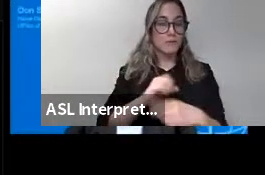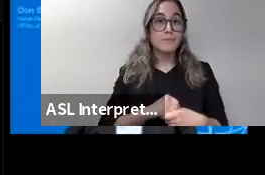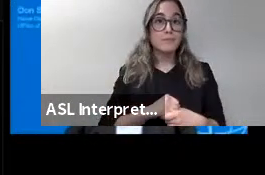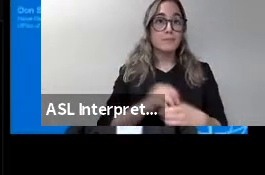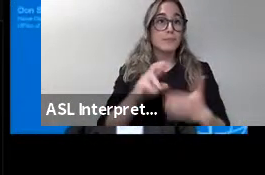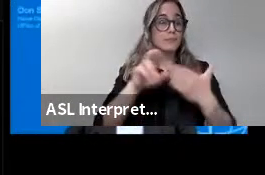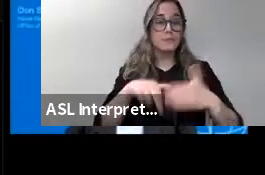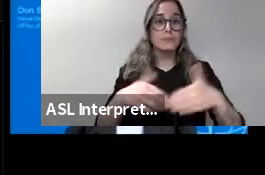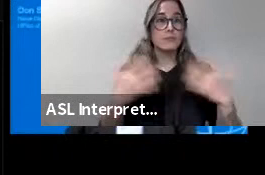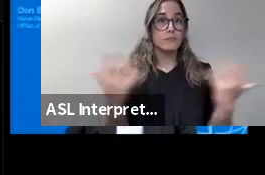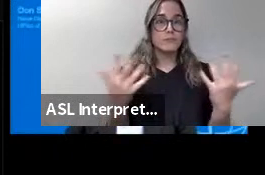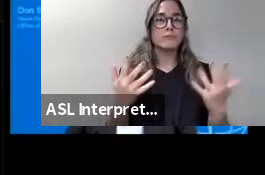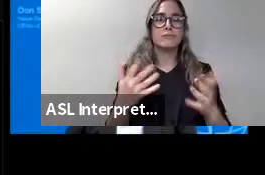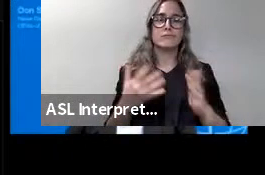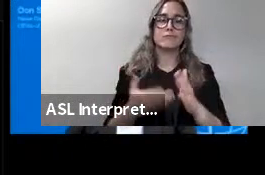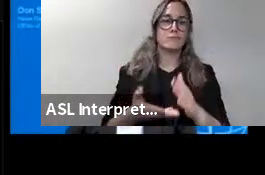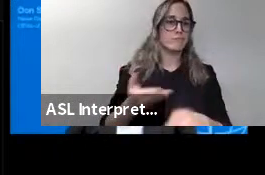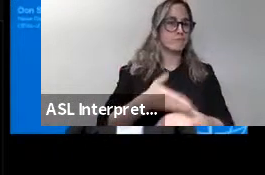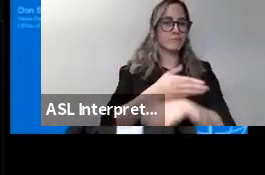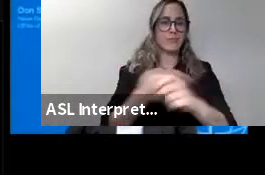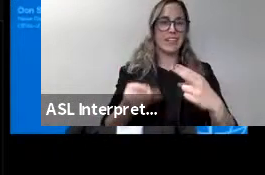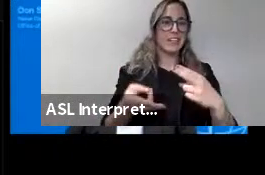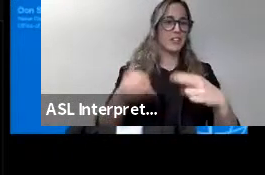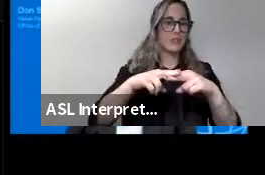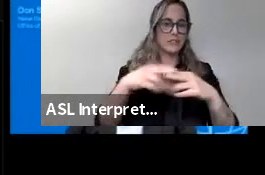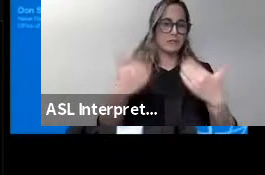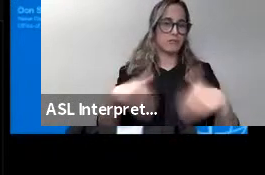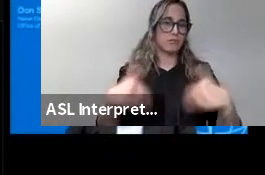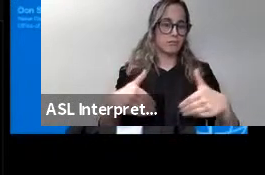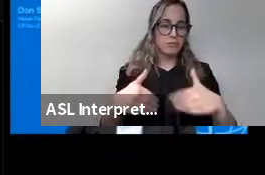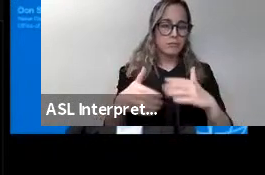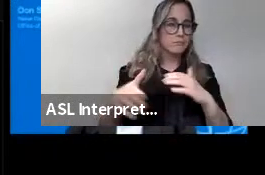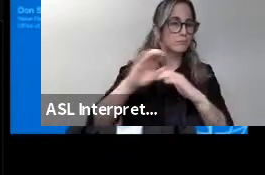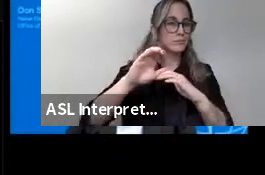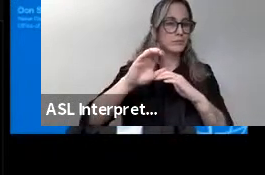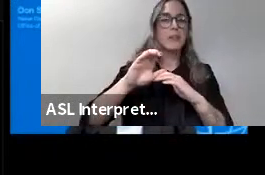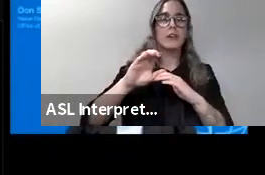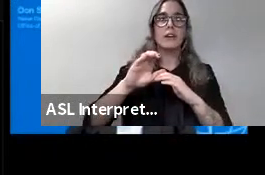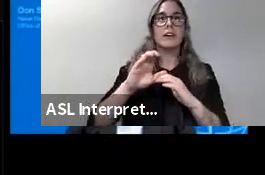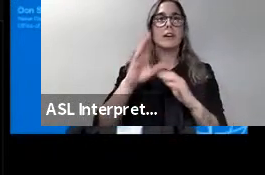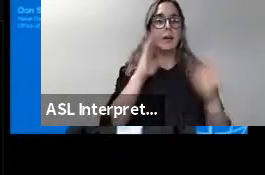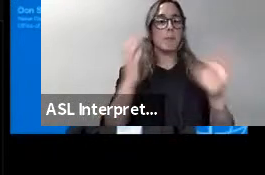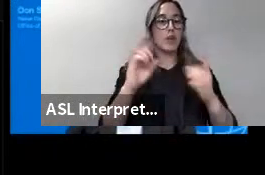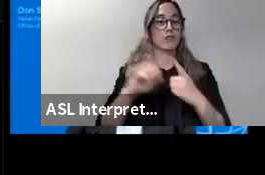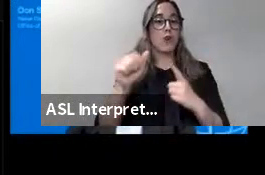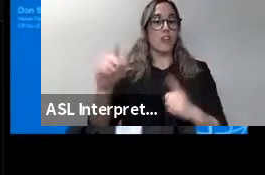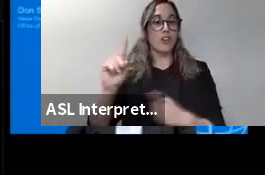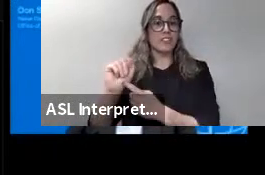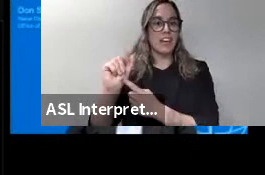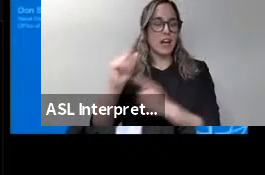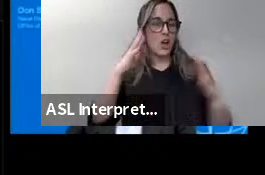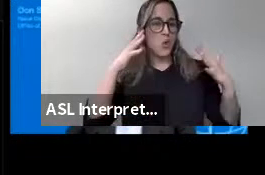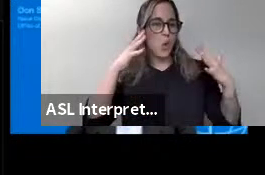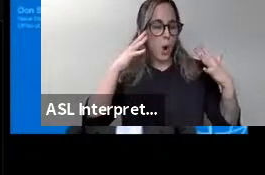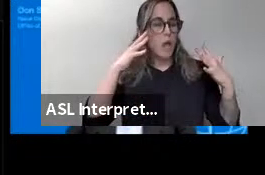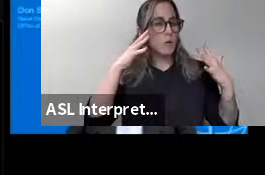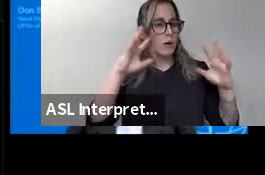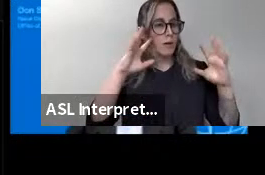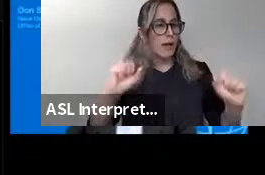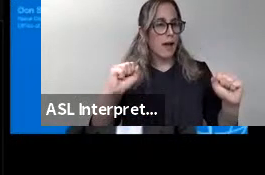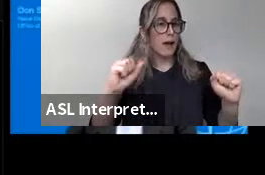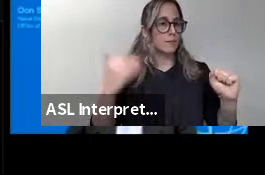a substantial increase in public annoyance to aircraft noise compared to the data that FAA and other agencies currently rely on to